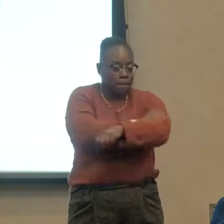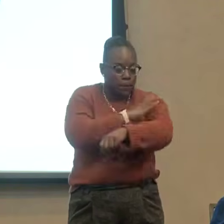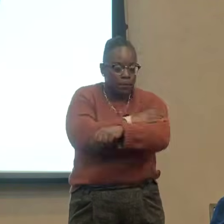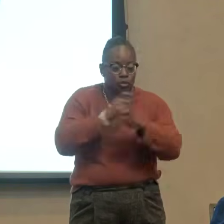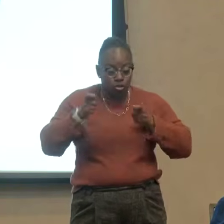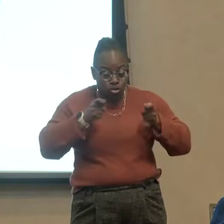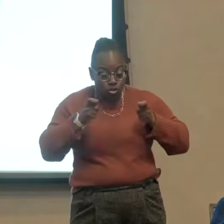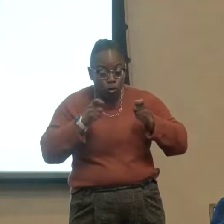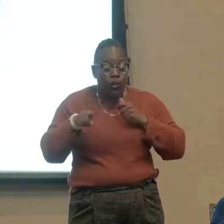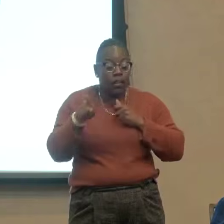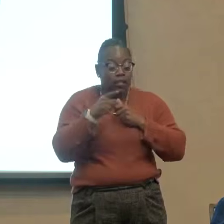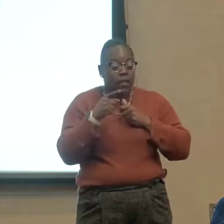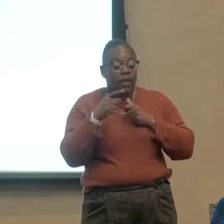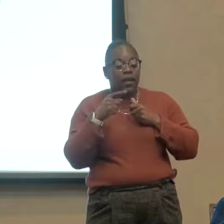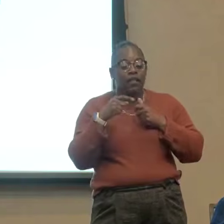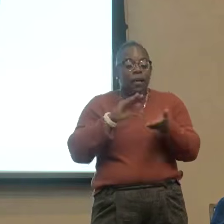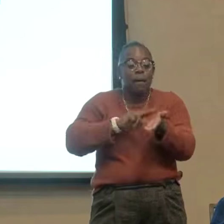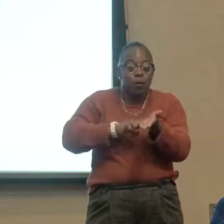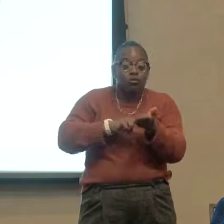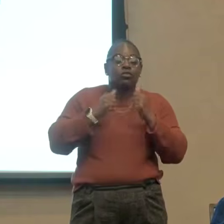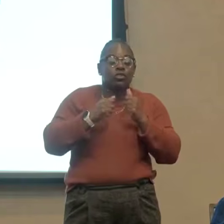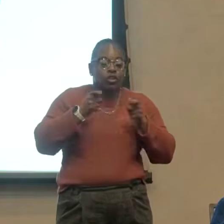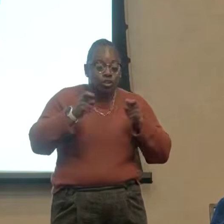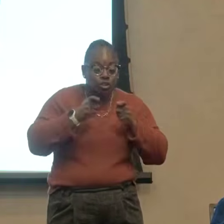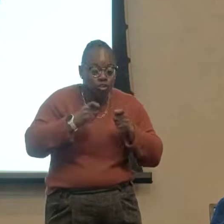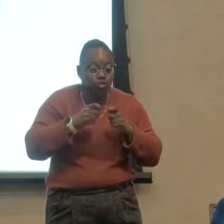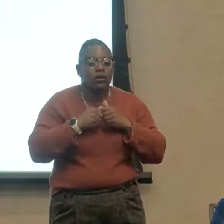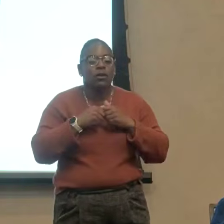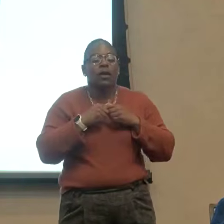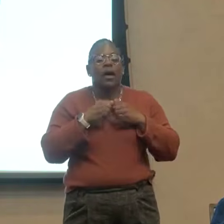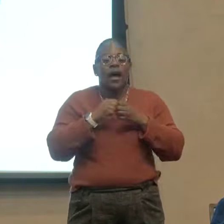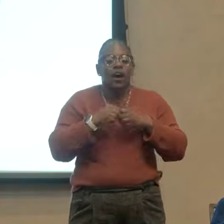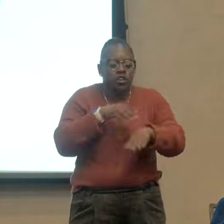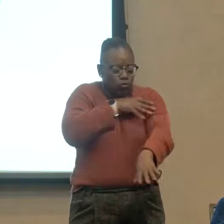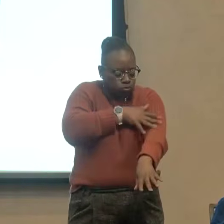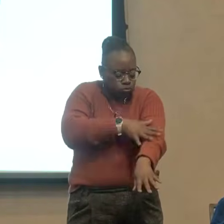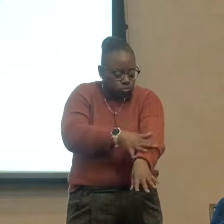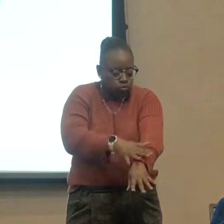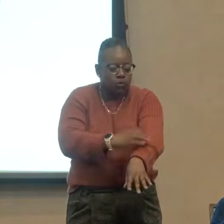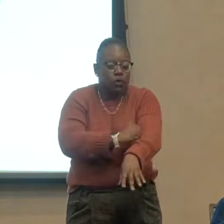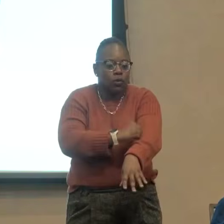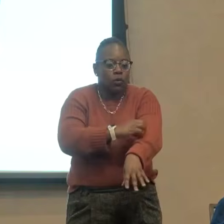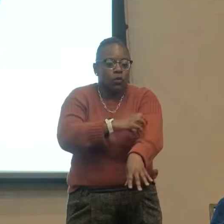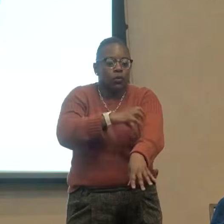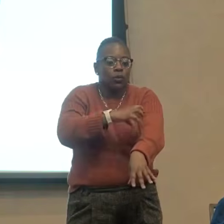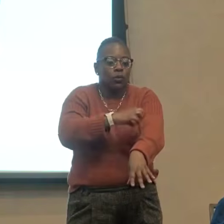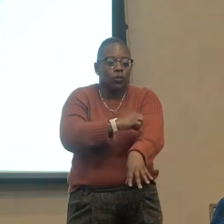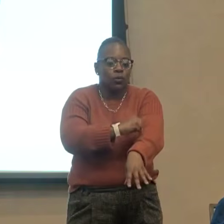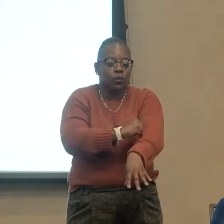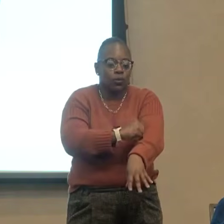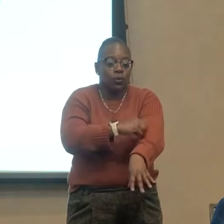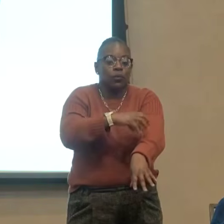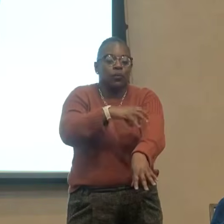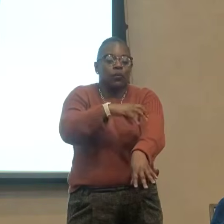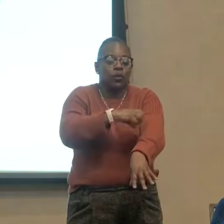In controlling your pulse and blood pressure, it does so by opening and closing vessels. So if you go from dilation